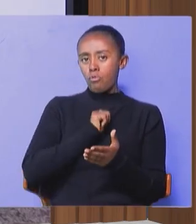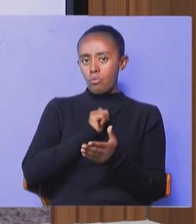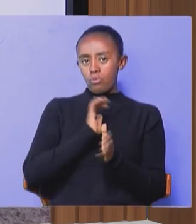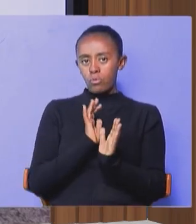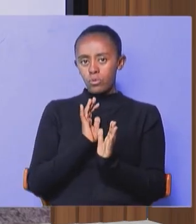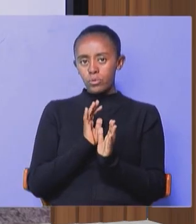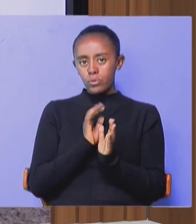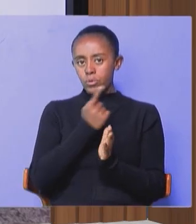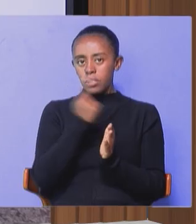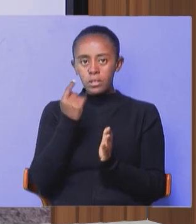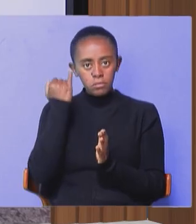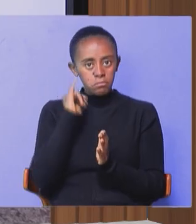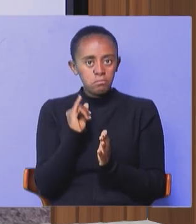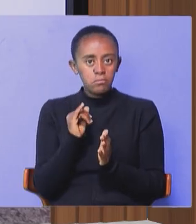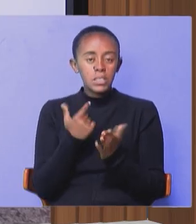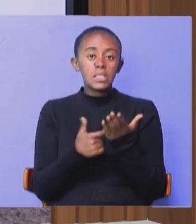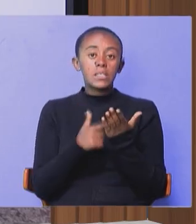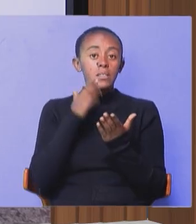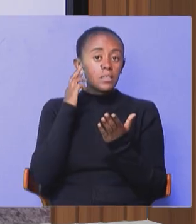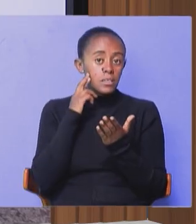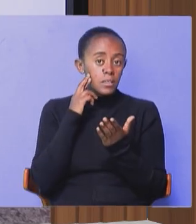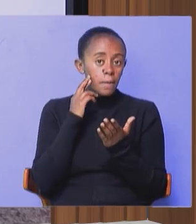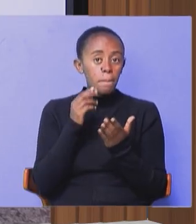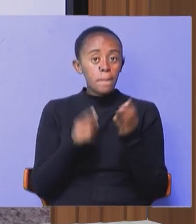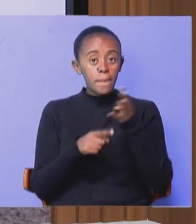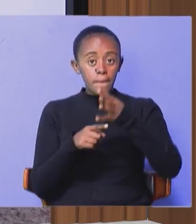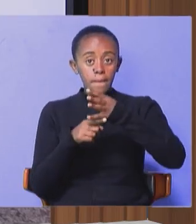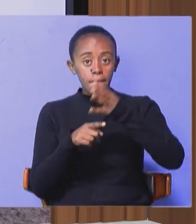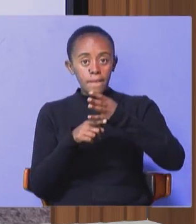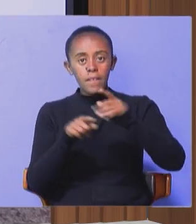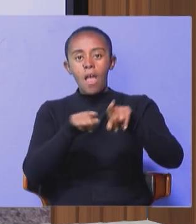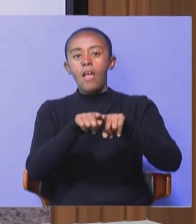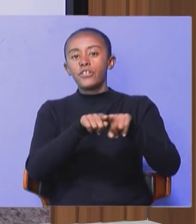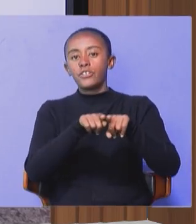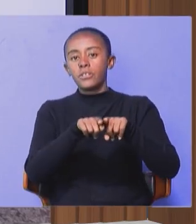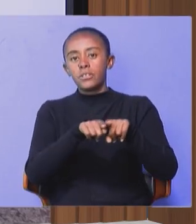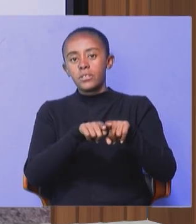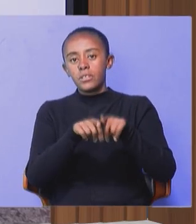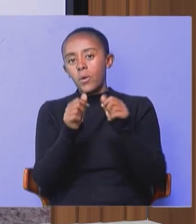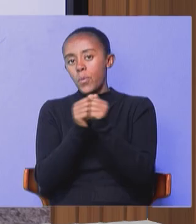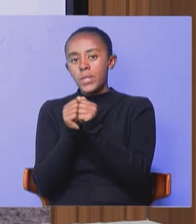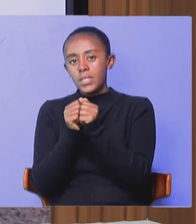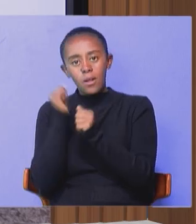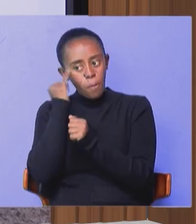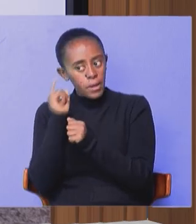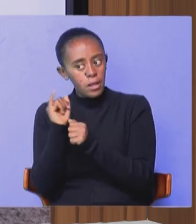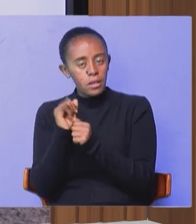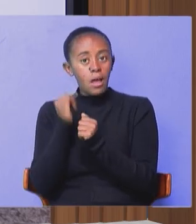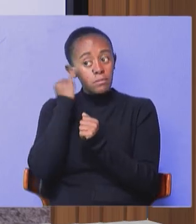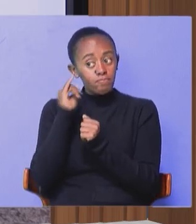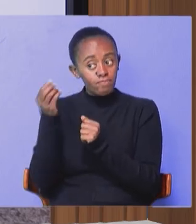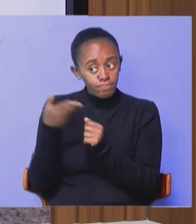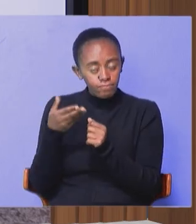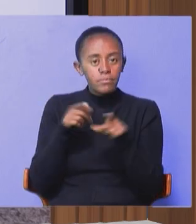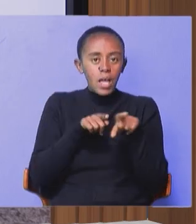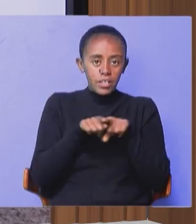on certain matters. But in this case, the fourth one is what? Agreeing with an opinion. So this